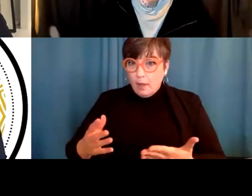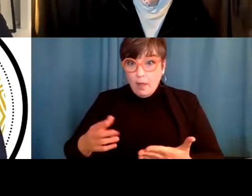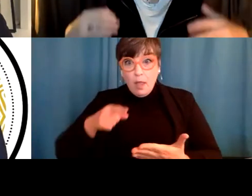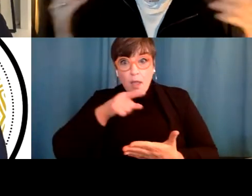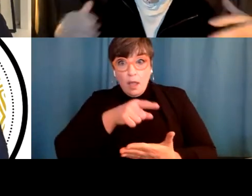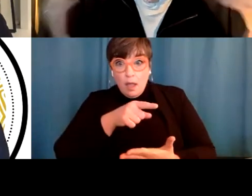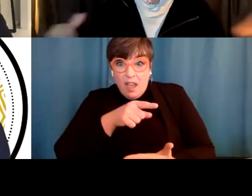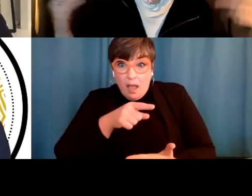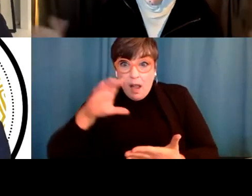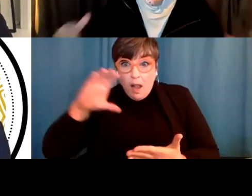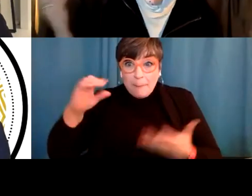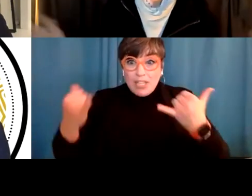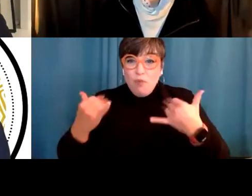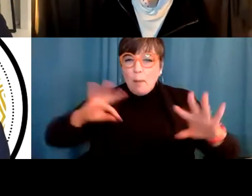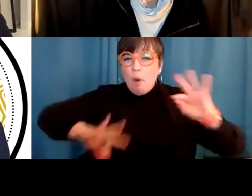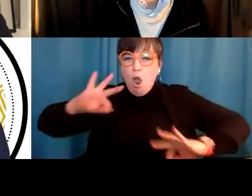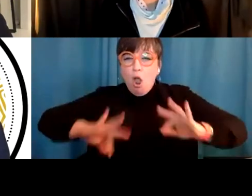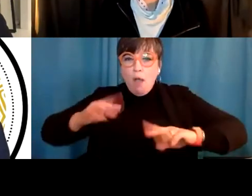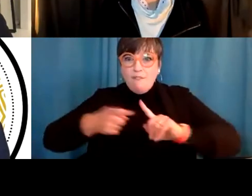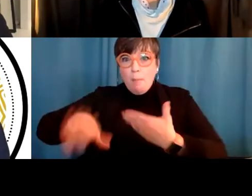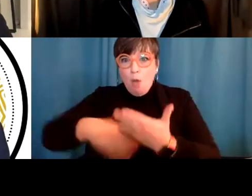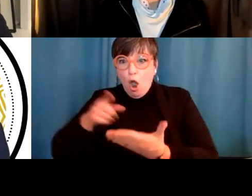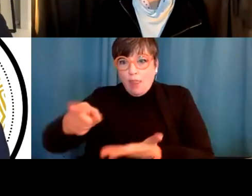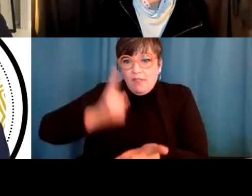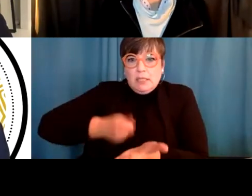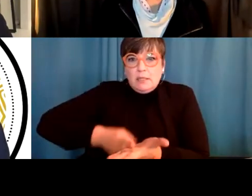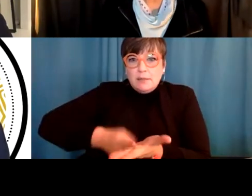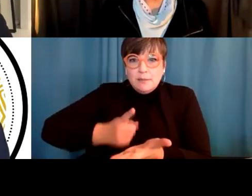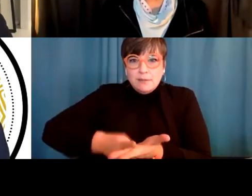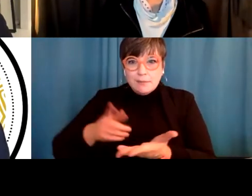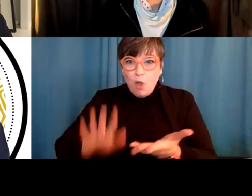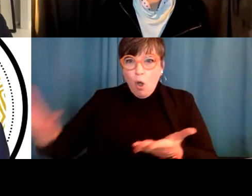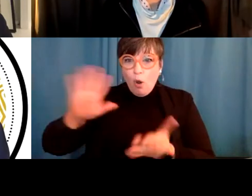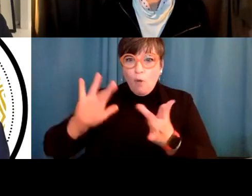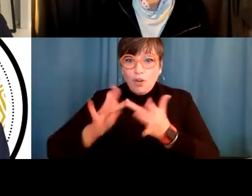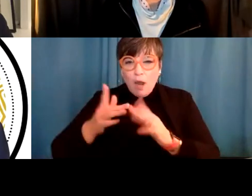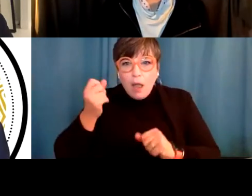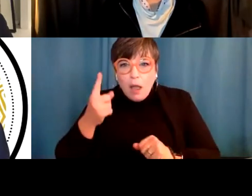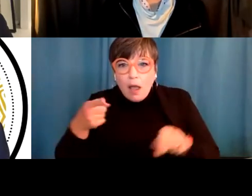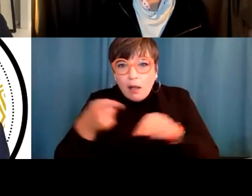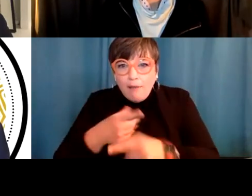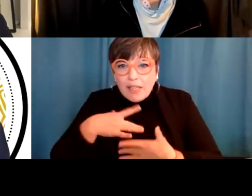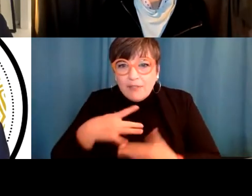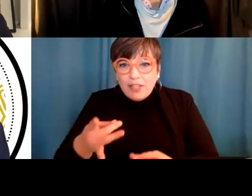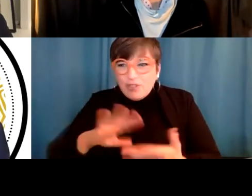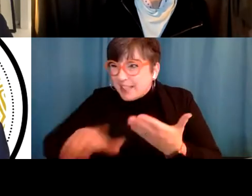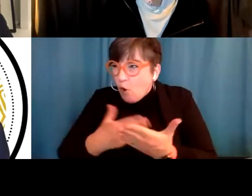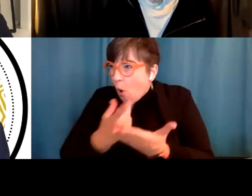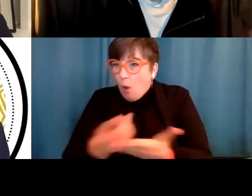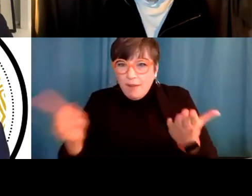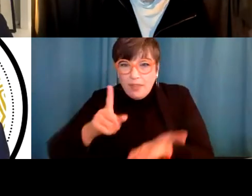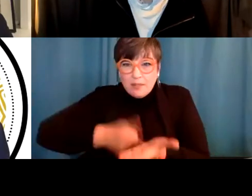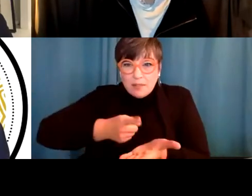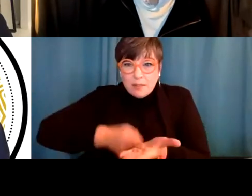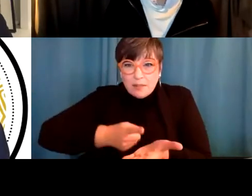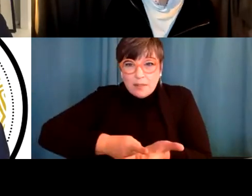the internet. I mean, this is, you know, it's there's a conflict of interest in all of this. And then finally, I